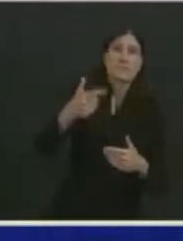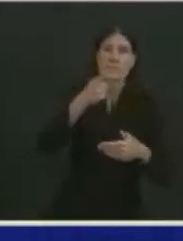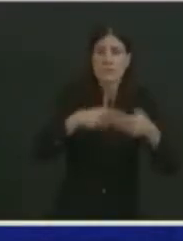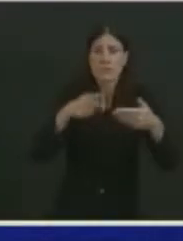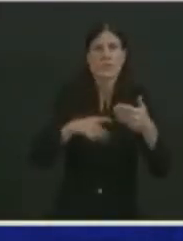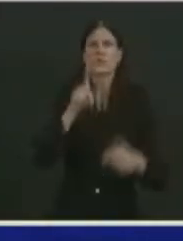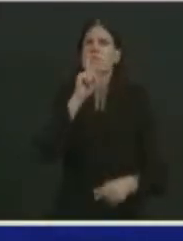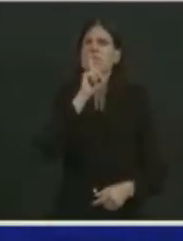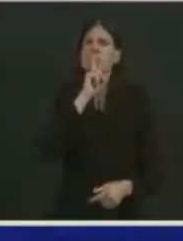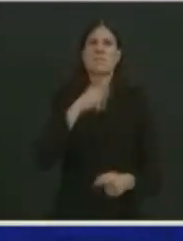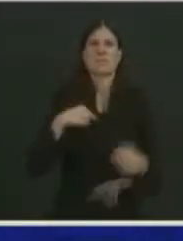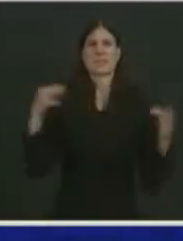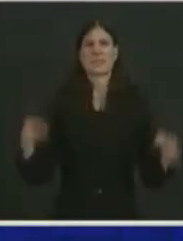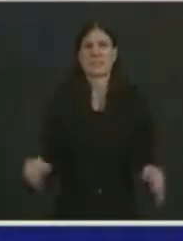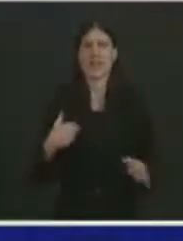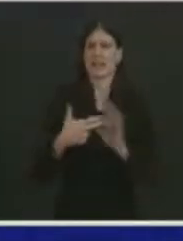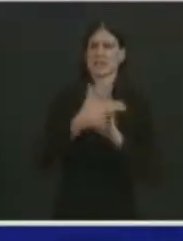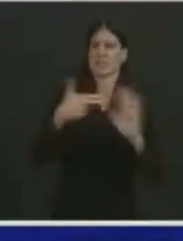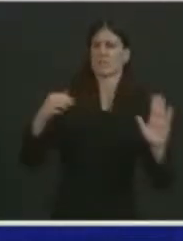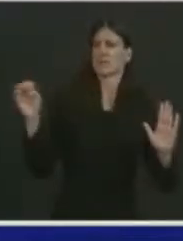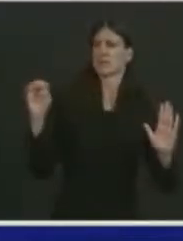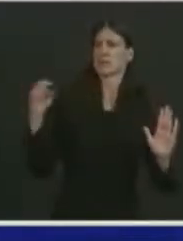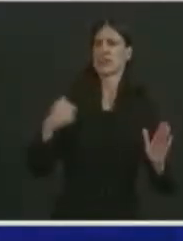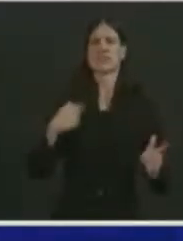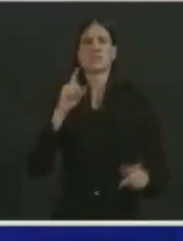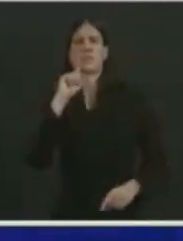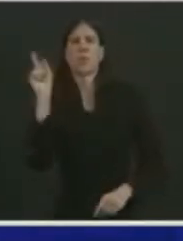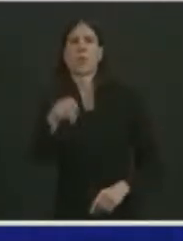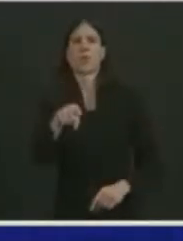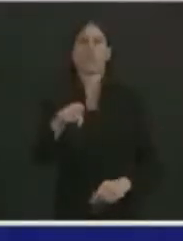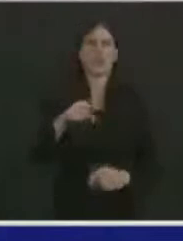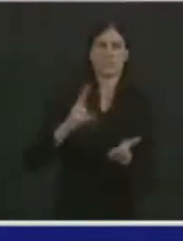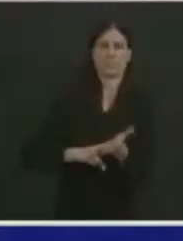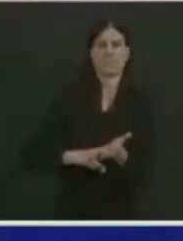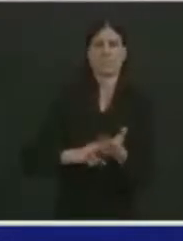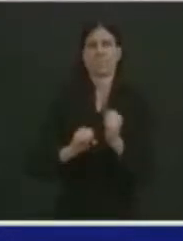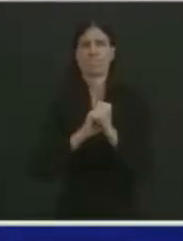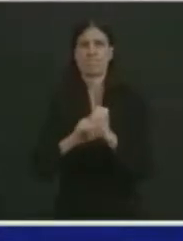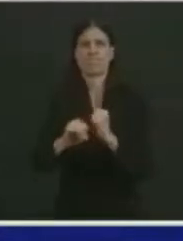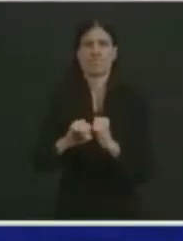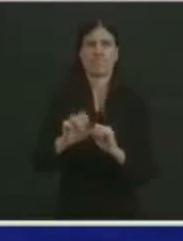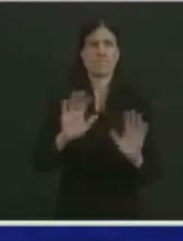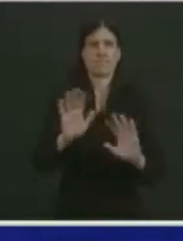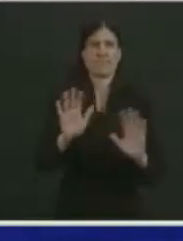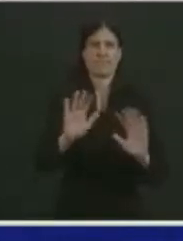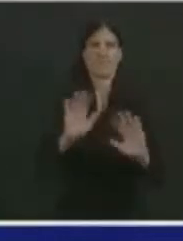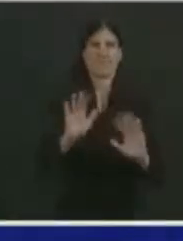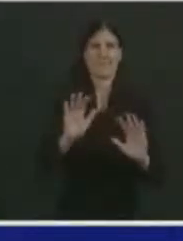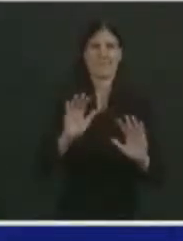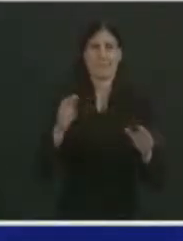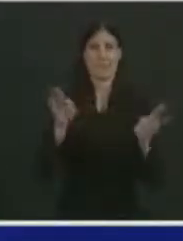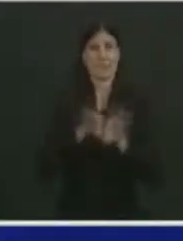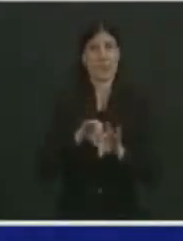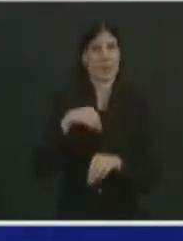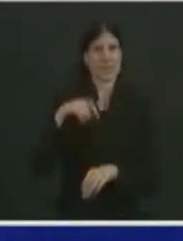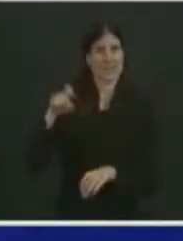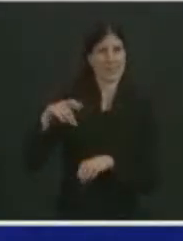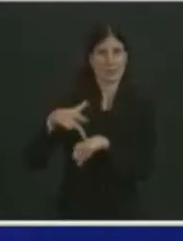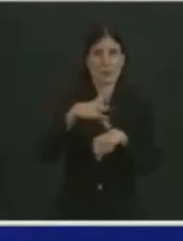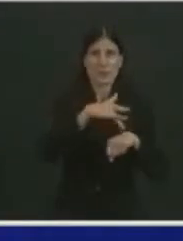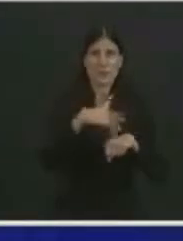we are still heavily reliant upon the National Guard, heavily reliant upon FEMA, heavily reliant upon federal